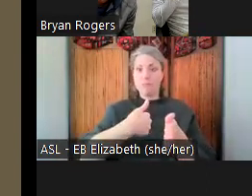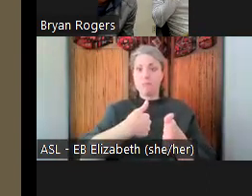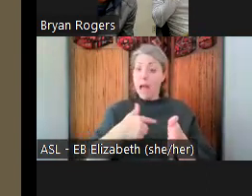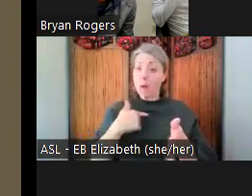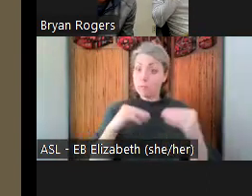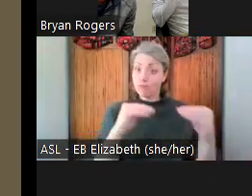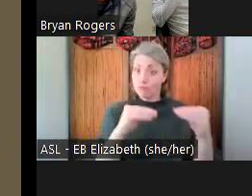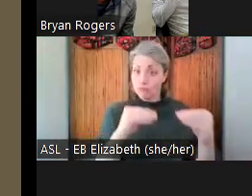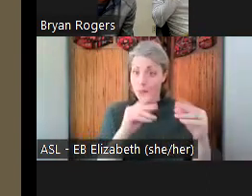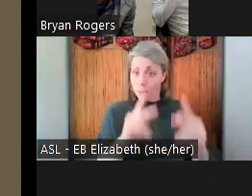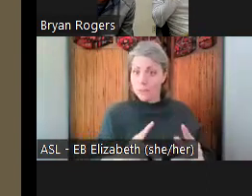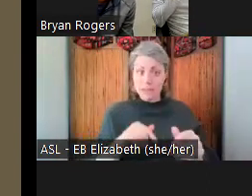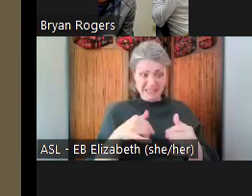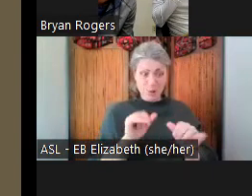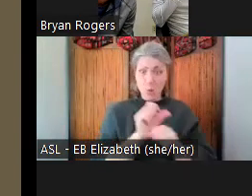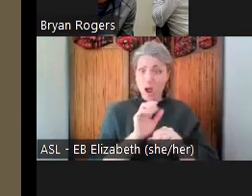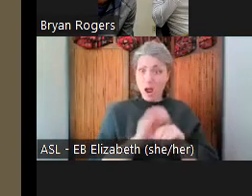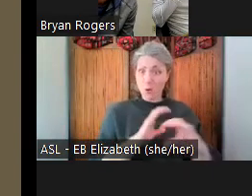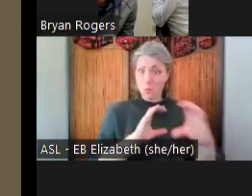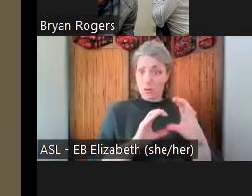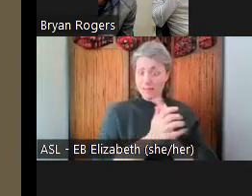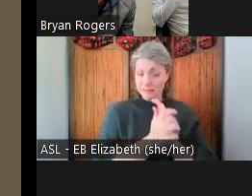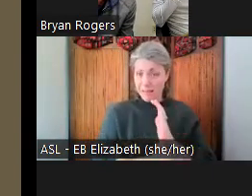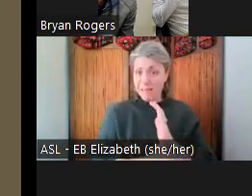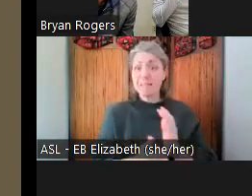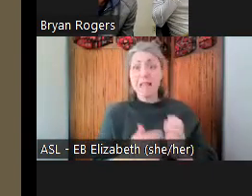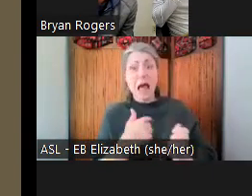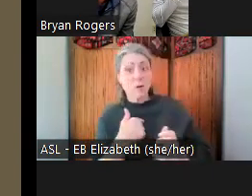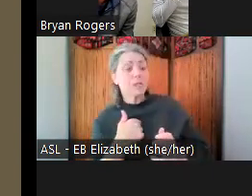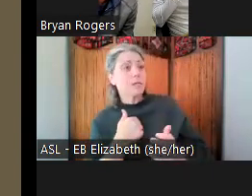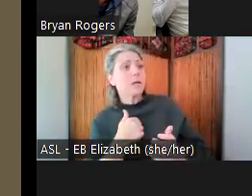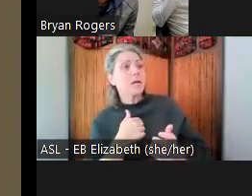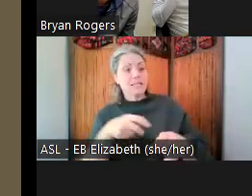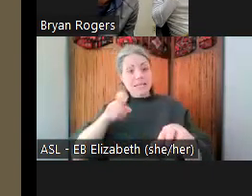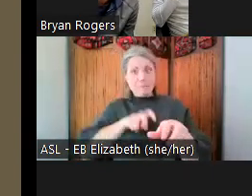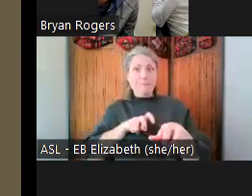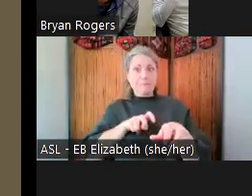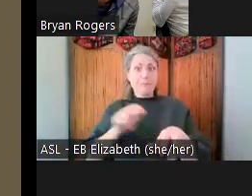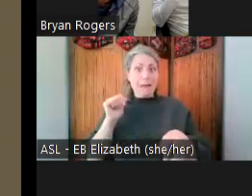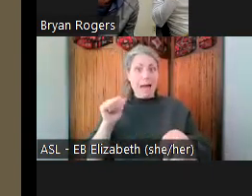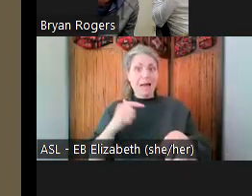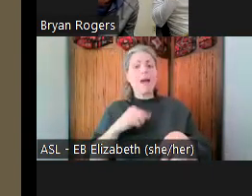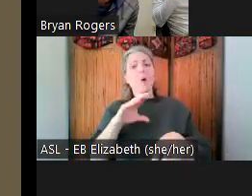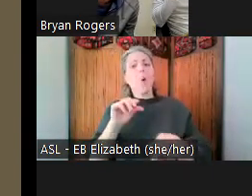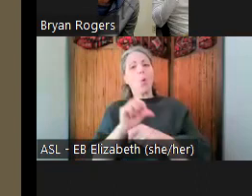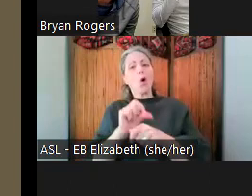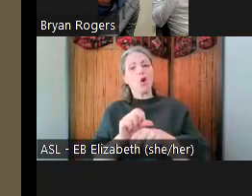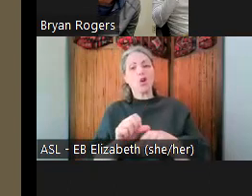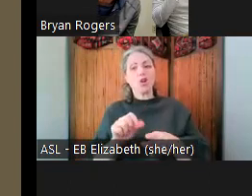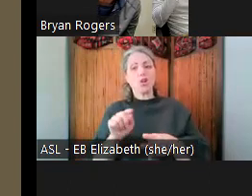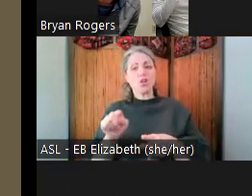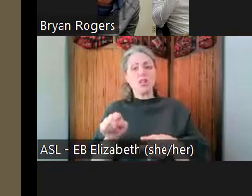their, communication skills as a new driving instructor. And I was sitting in the back, and my coworker,